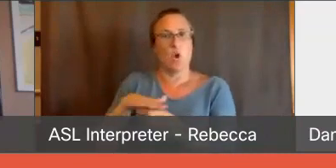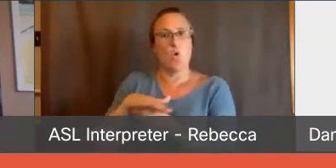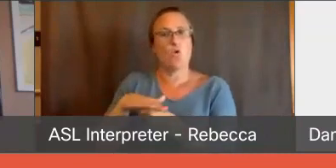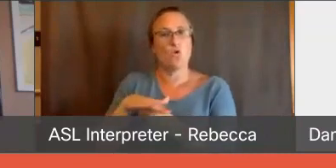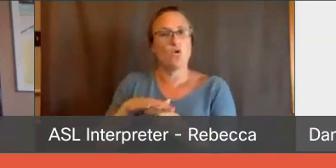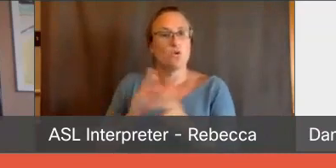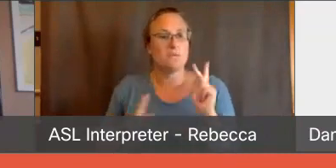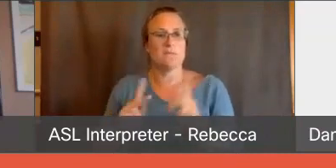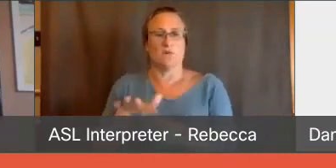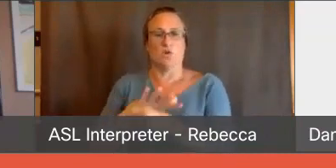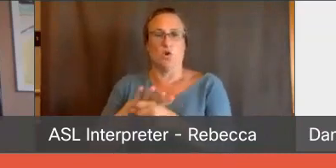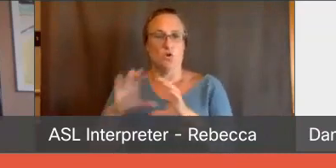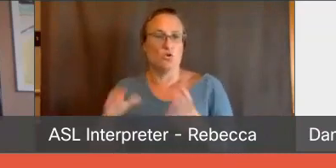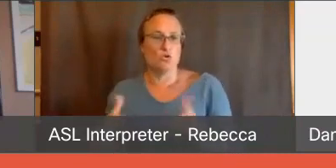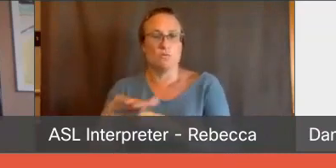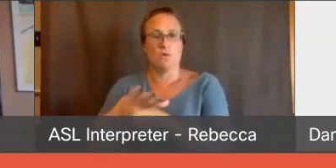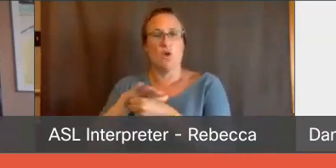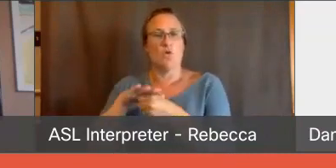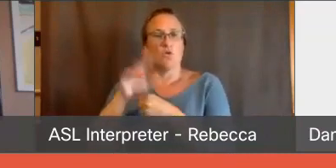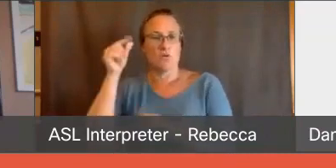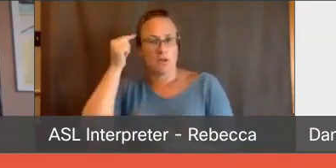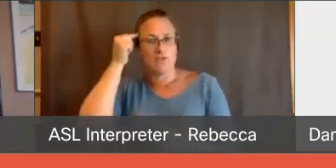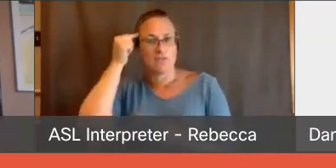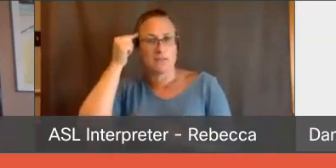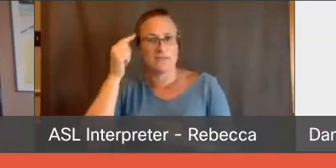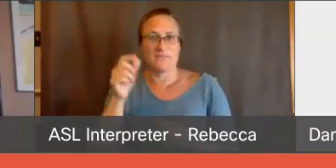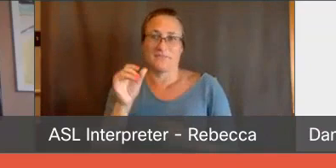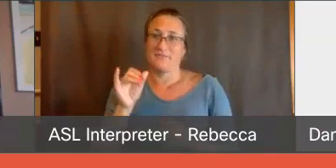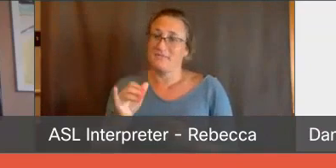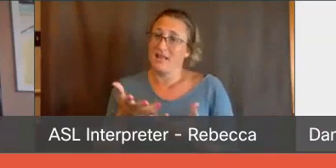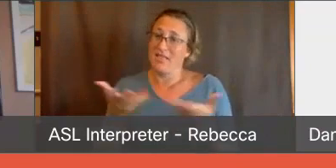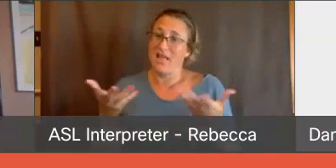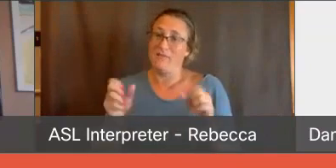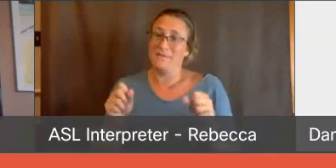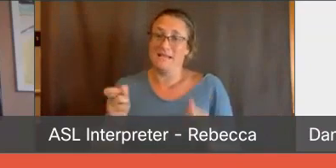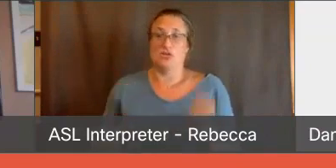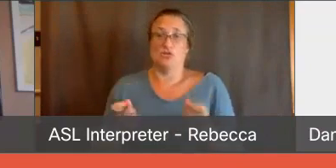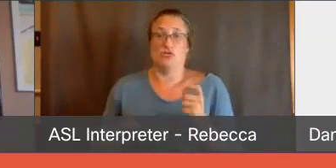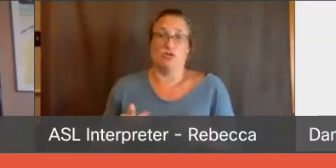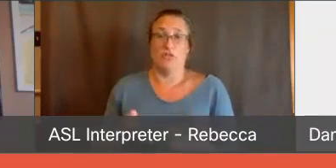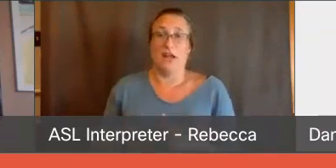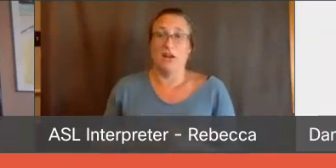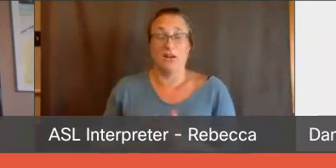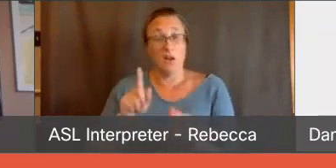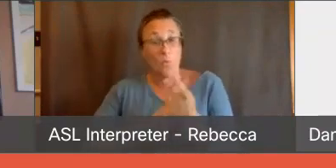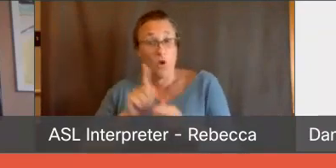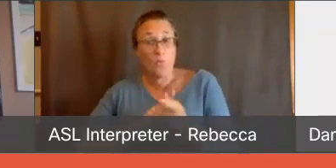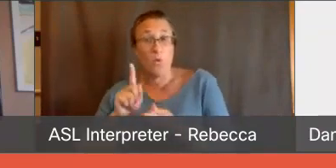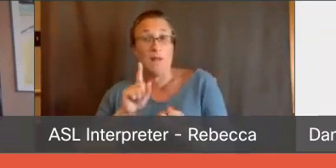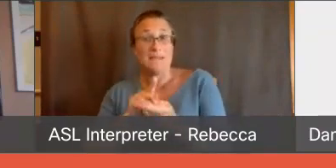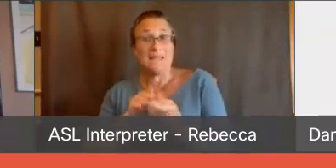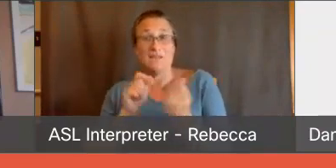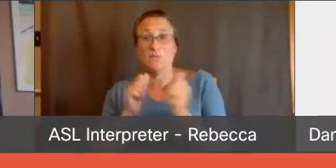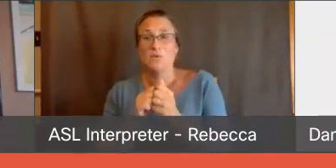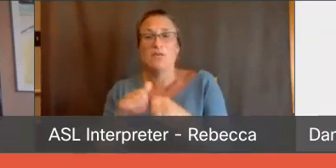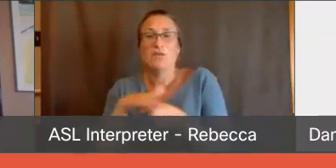people, local groups, local government has a lot of potential there. You can have one-on-one meetings with your local elected